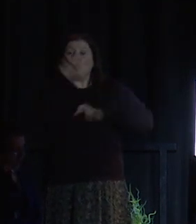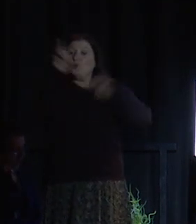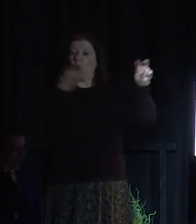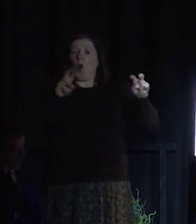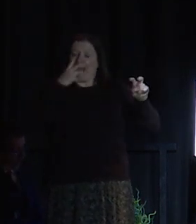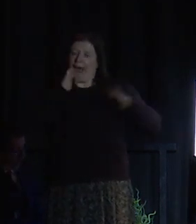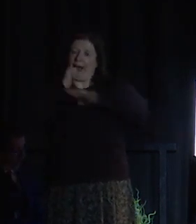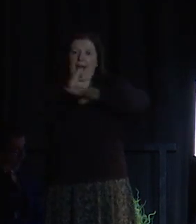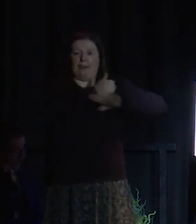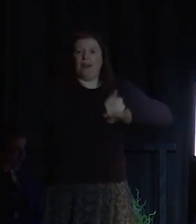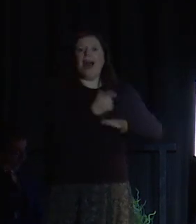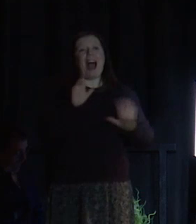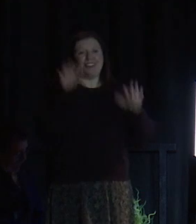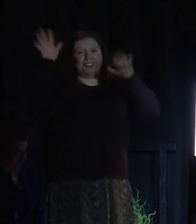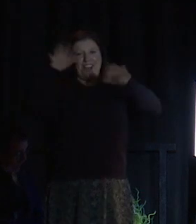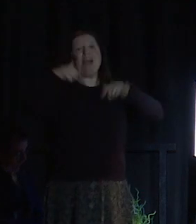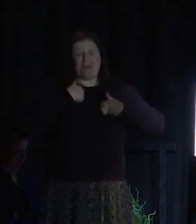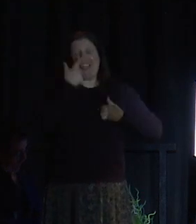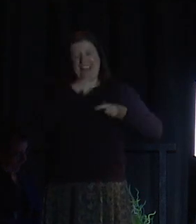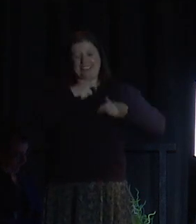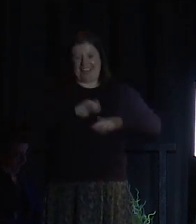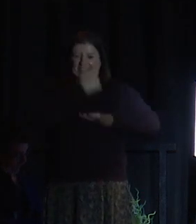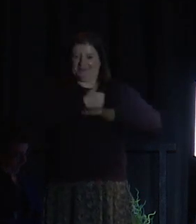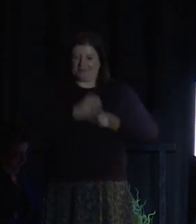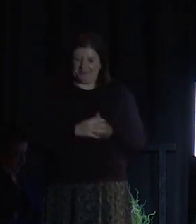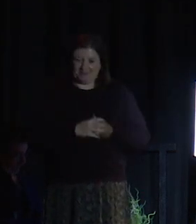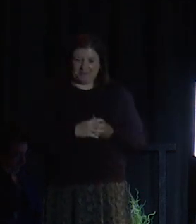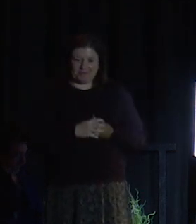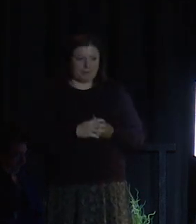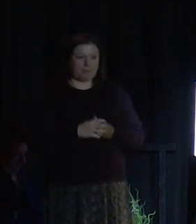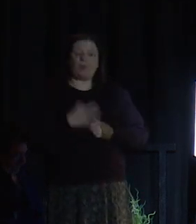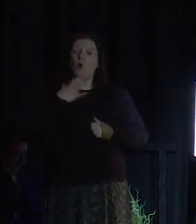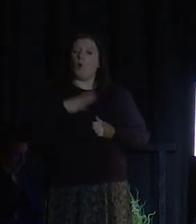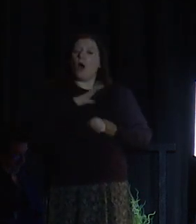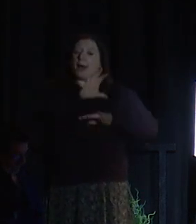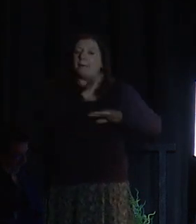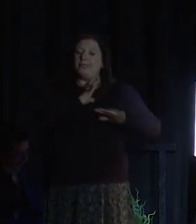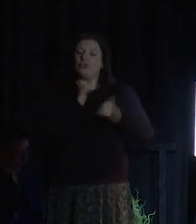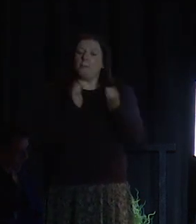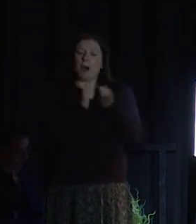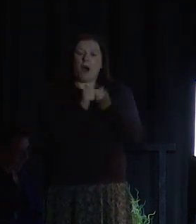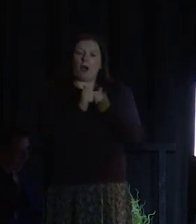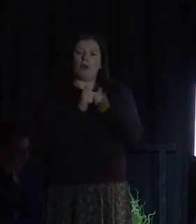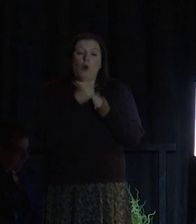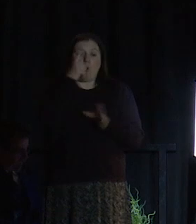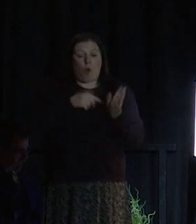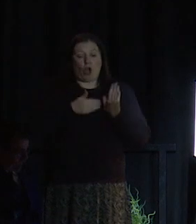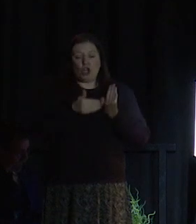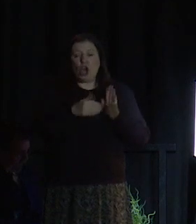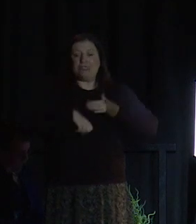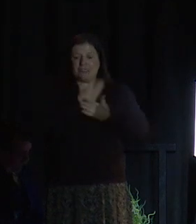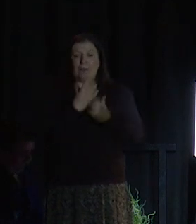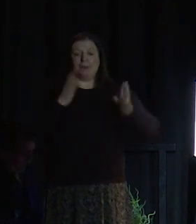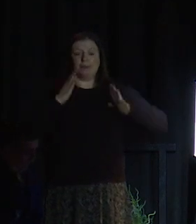be presentable in light rain. We're looking for commissioning partners to develop the work over the next year, ready for touring